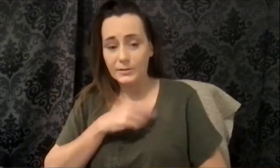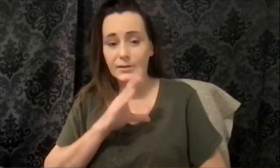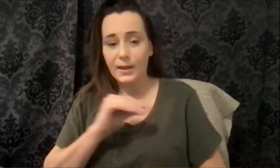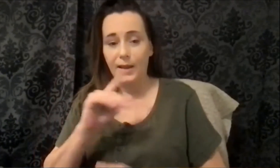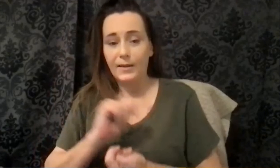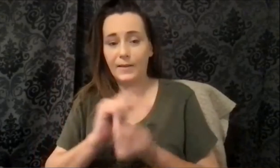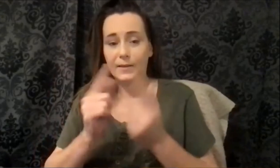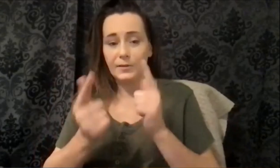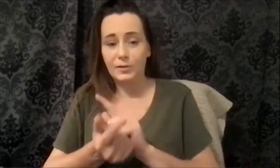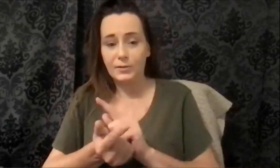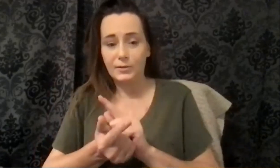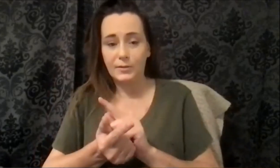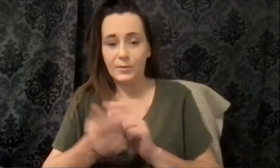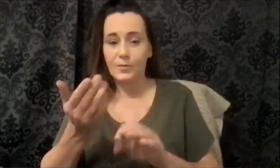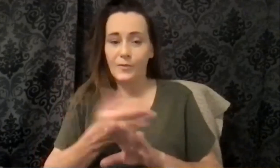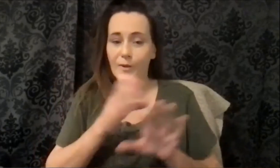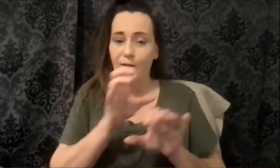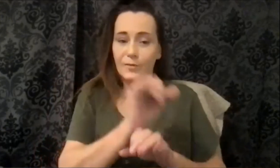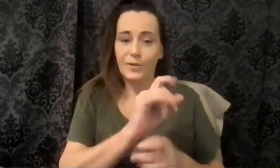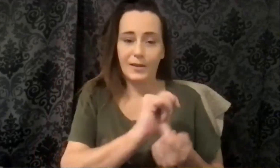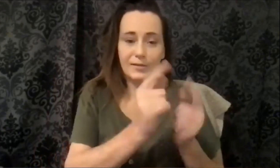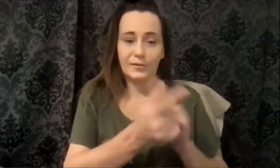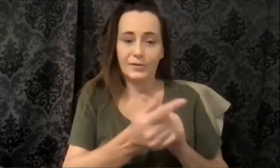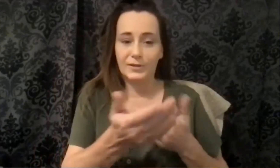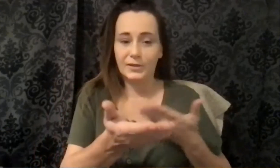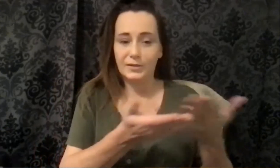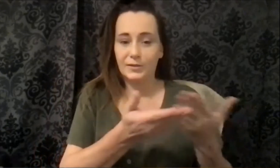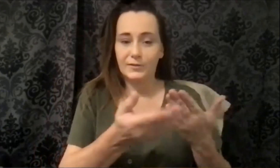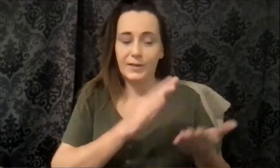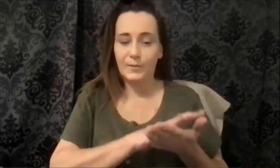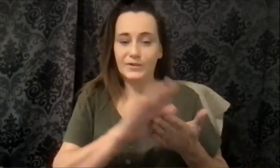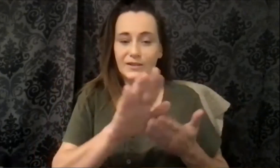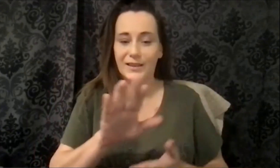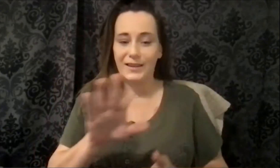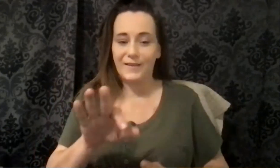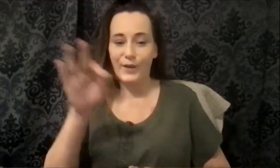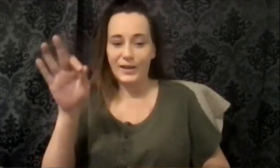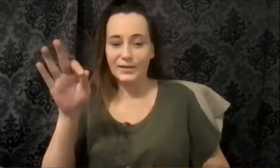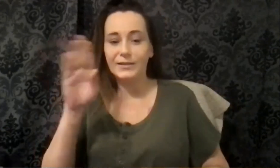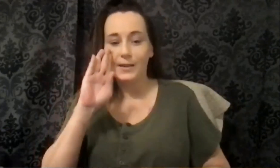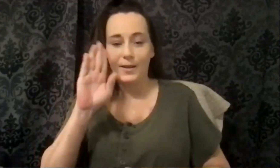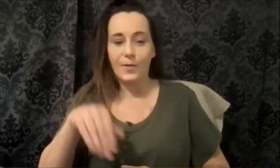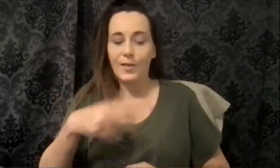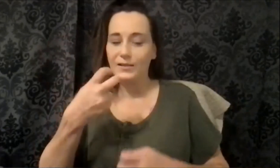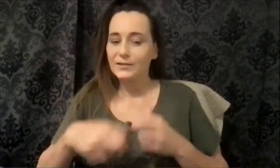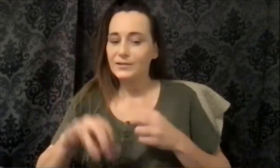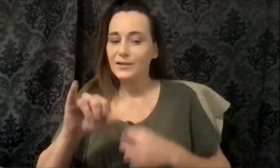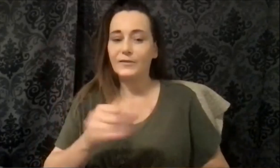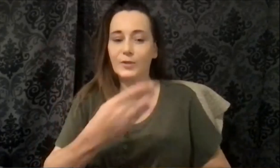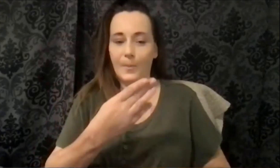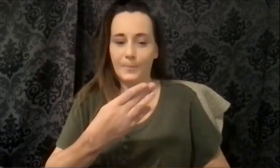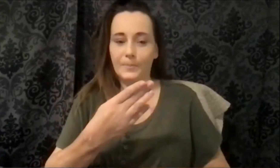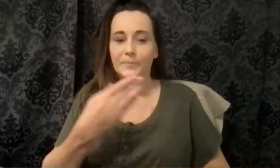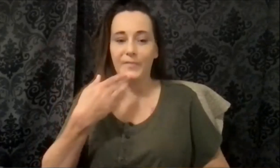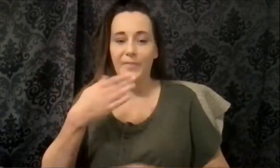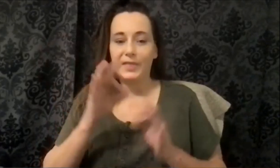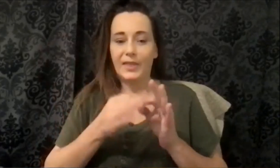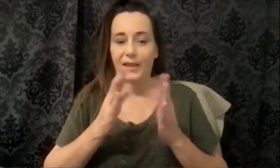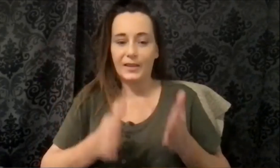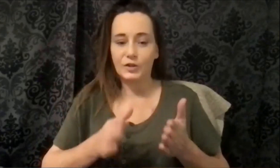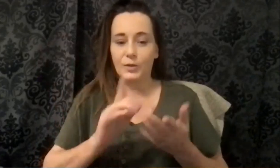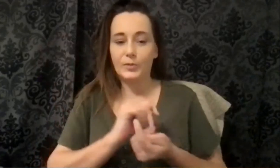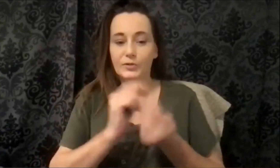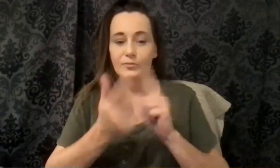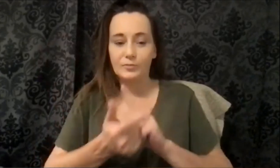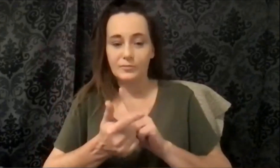translators. I used to do that translation service. I got clean in France and I know that's a tough job. So thanks to the interpreters as well and all